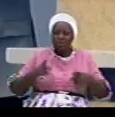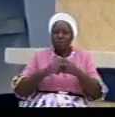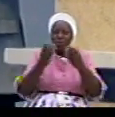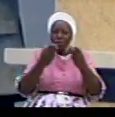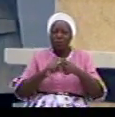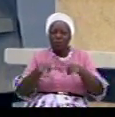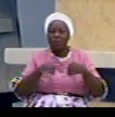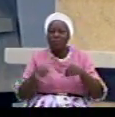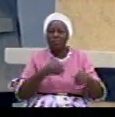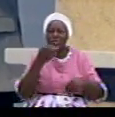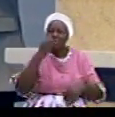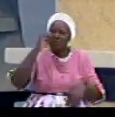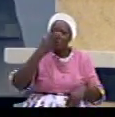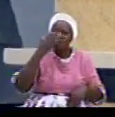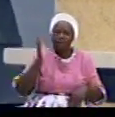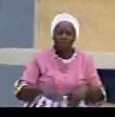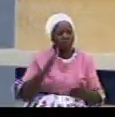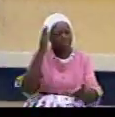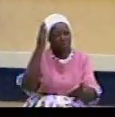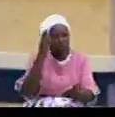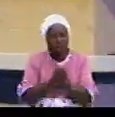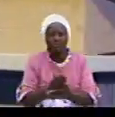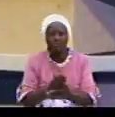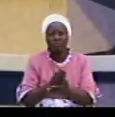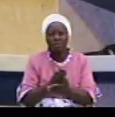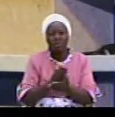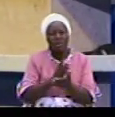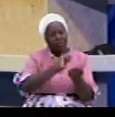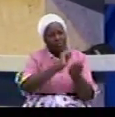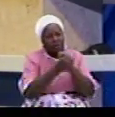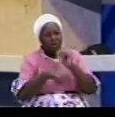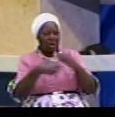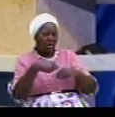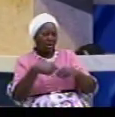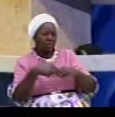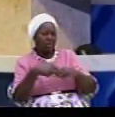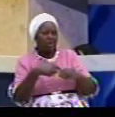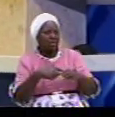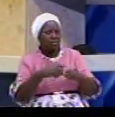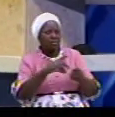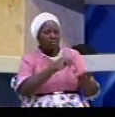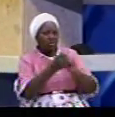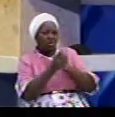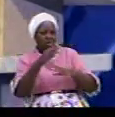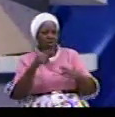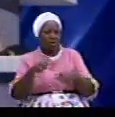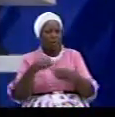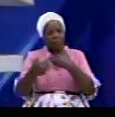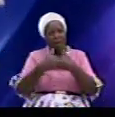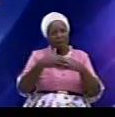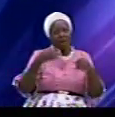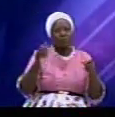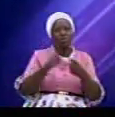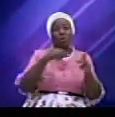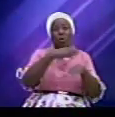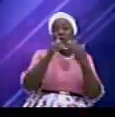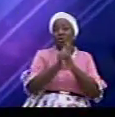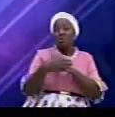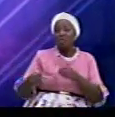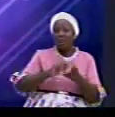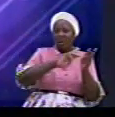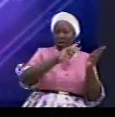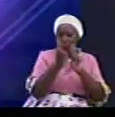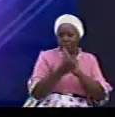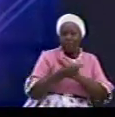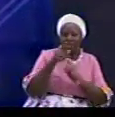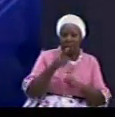evil. Stop. Turn around. Turn your back on all those things. Repent ye. And